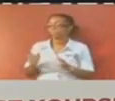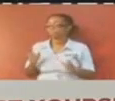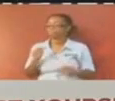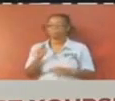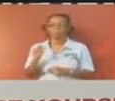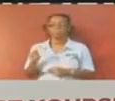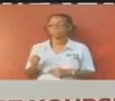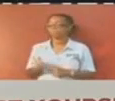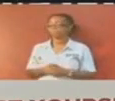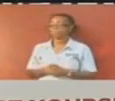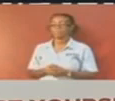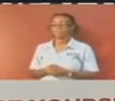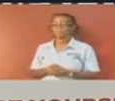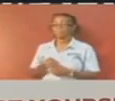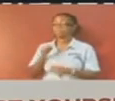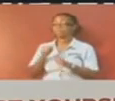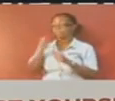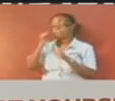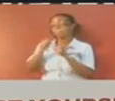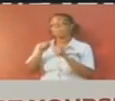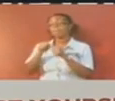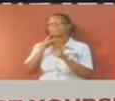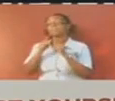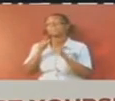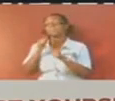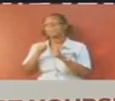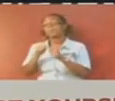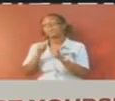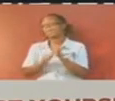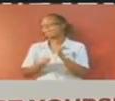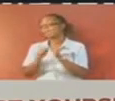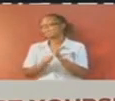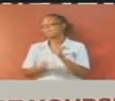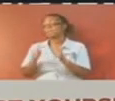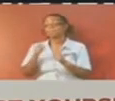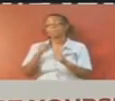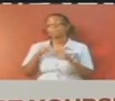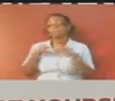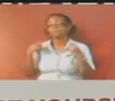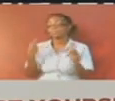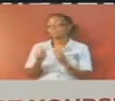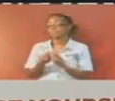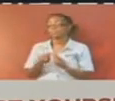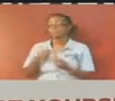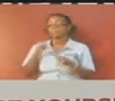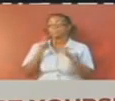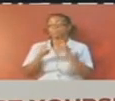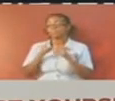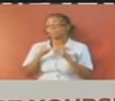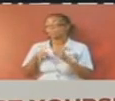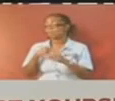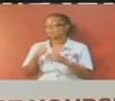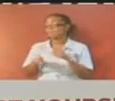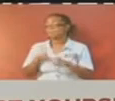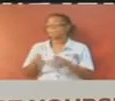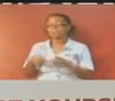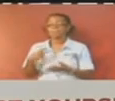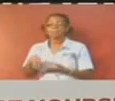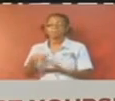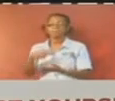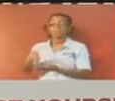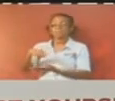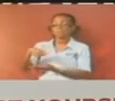And I mentioned the West, Wessers, down the islands. I mentioned the East, Zessers. I